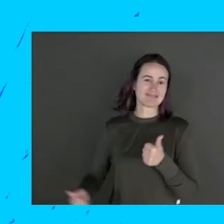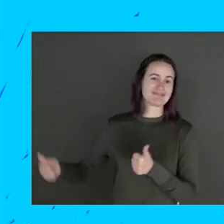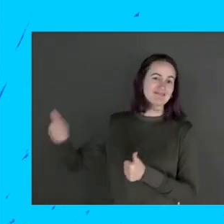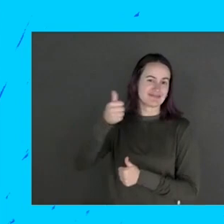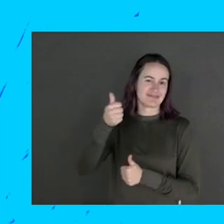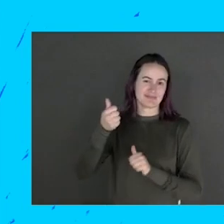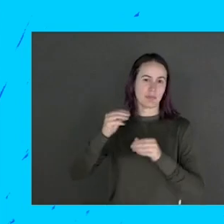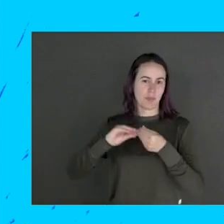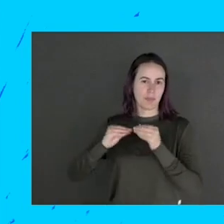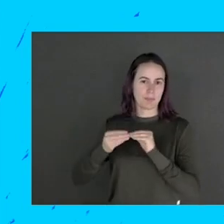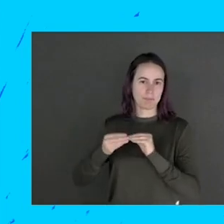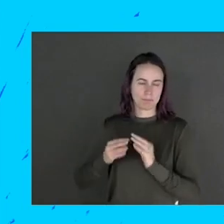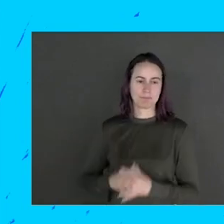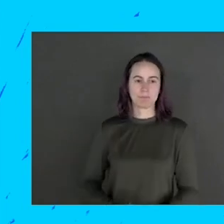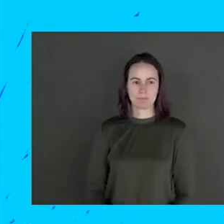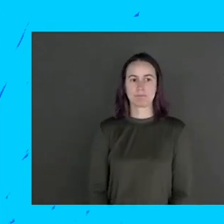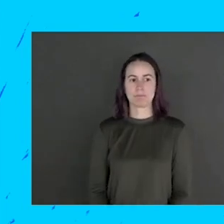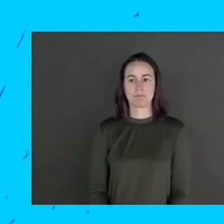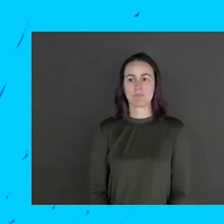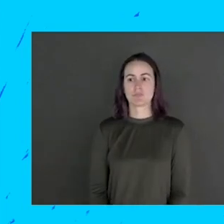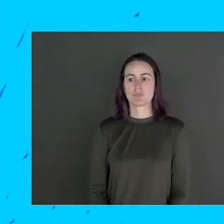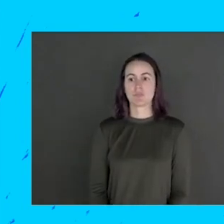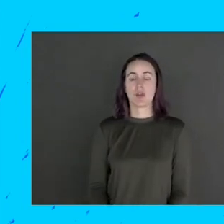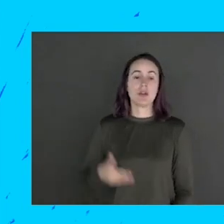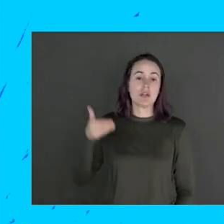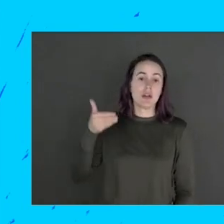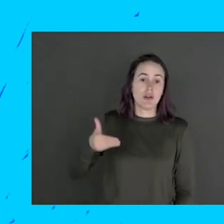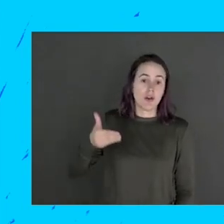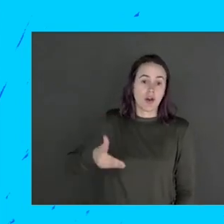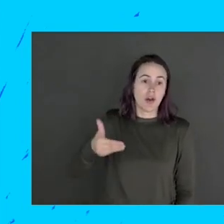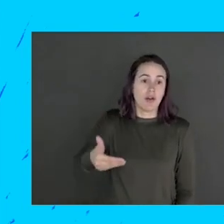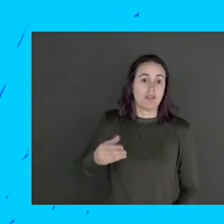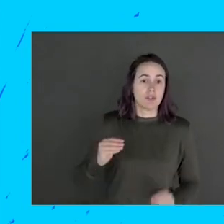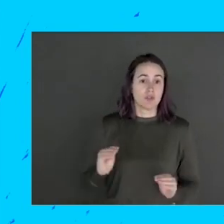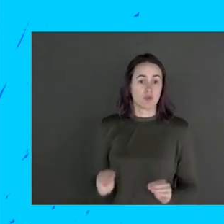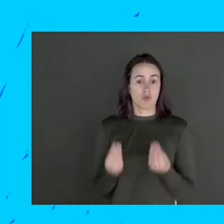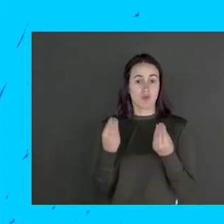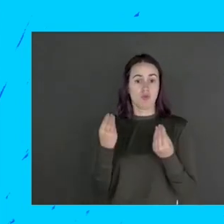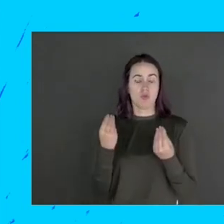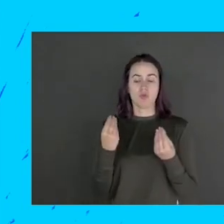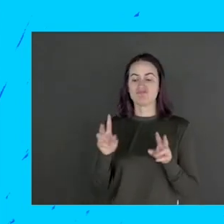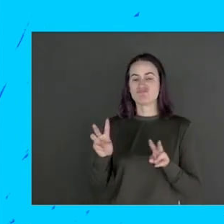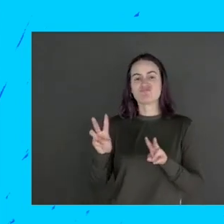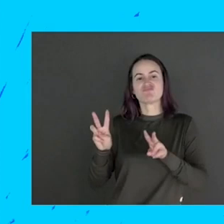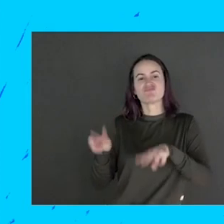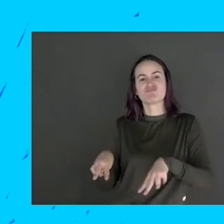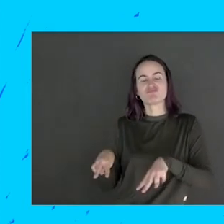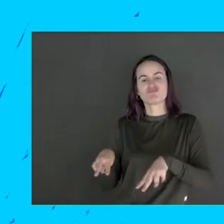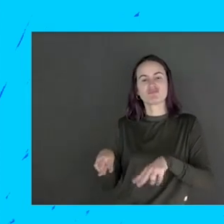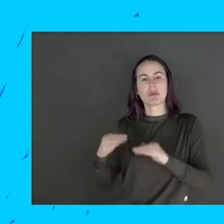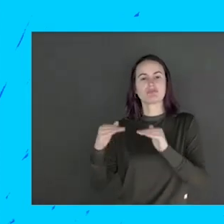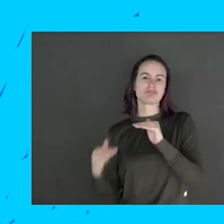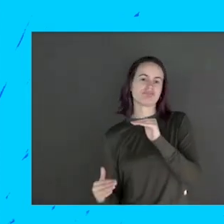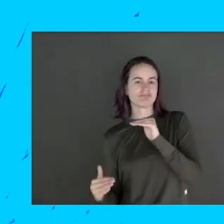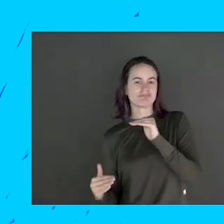times, young people are treated as subordinates. They are